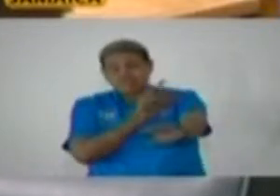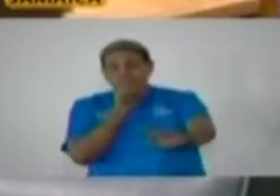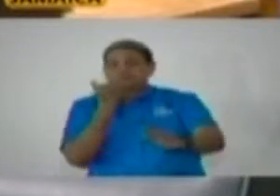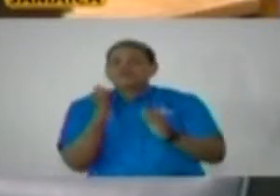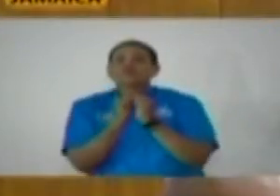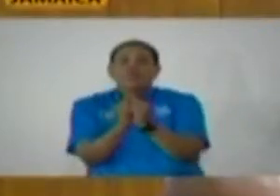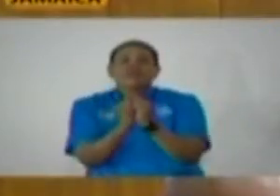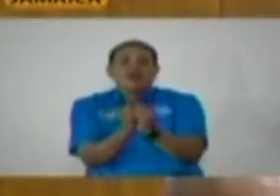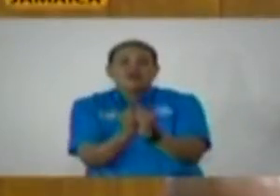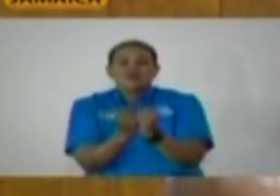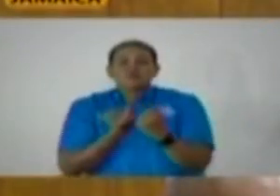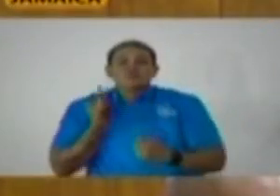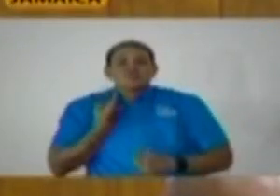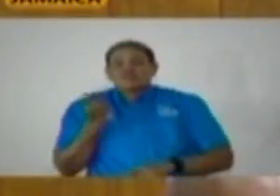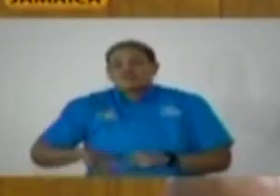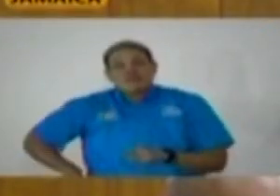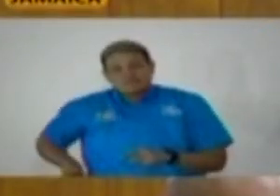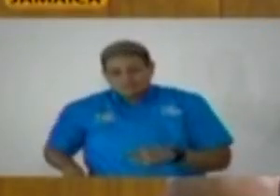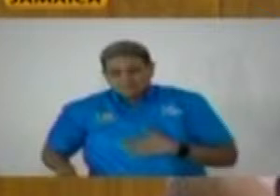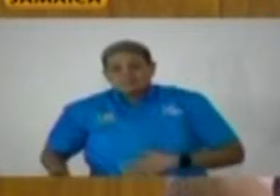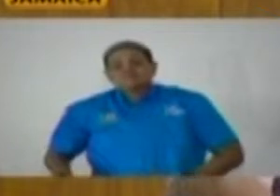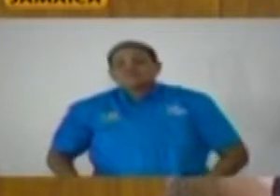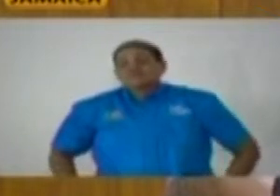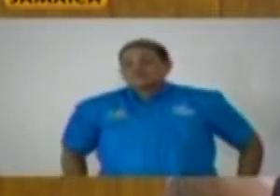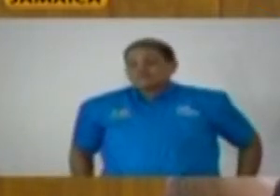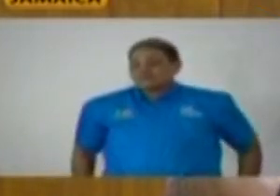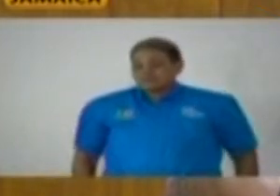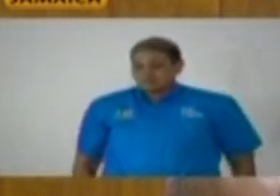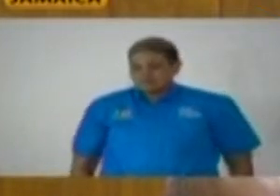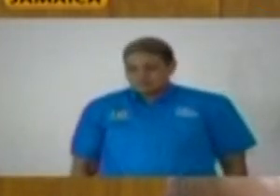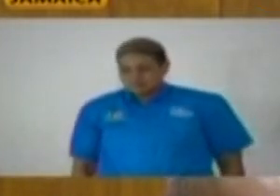Go together. Go together.